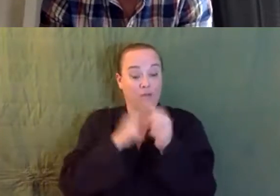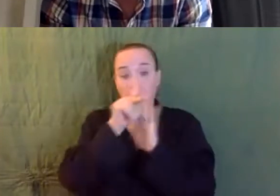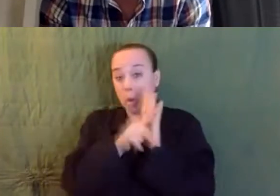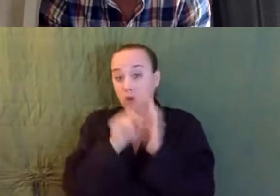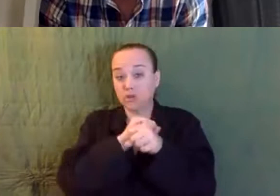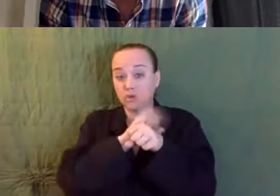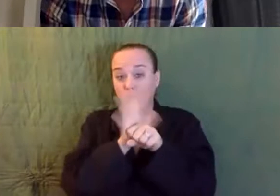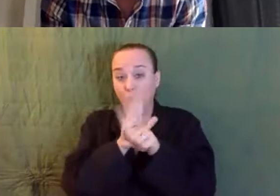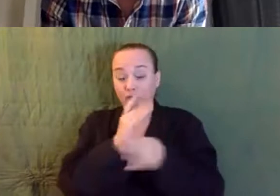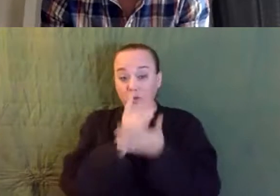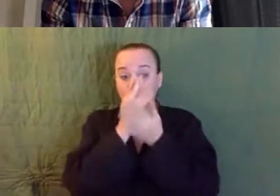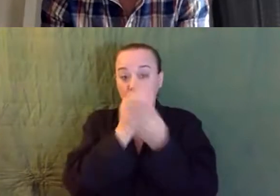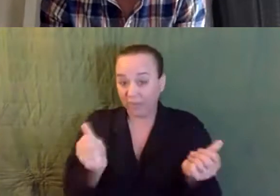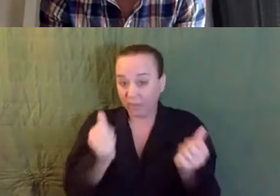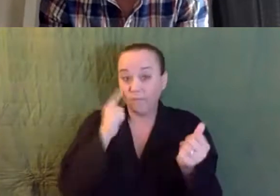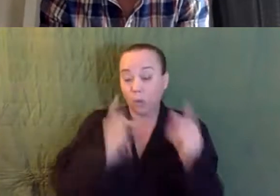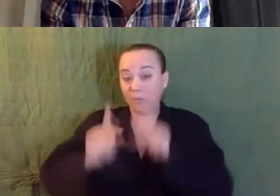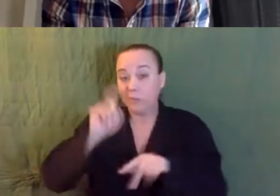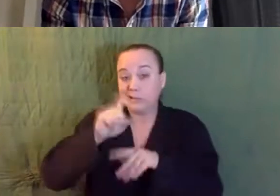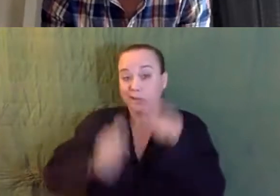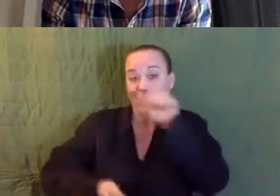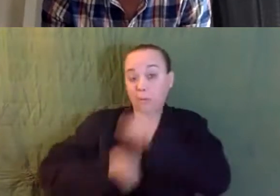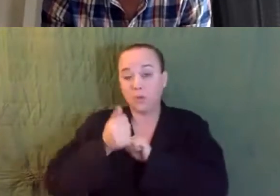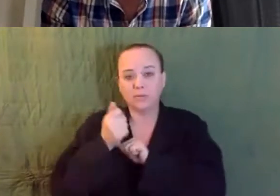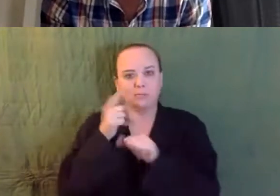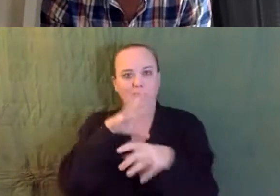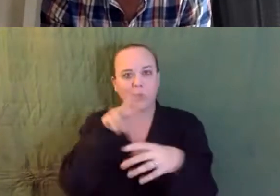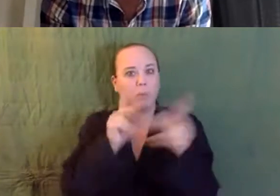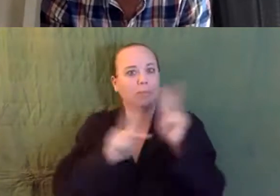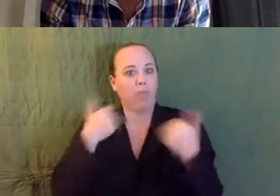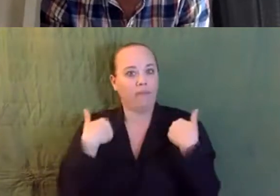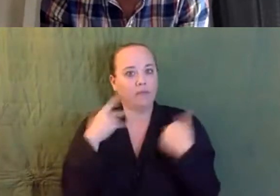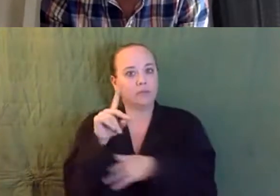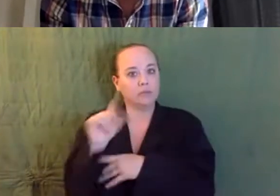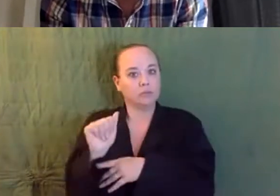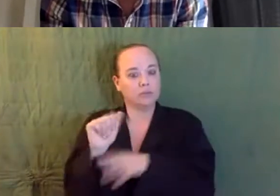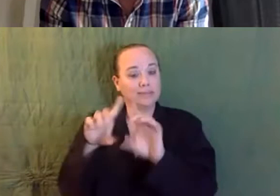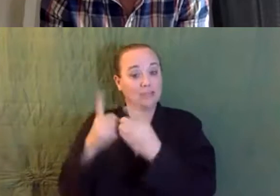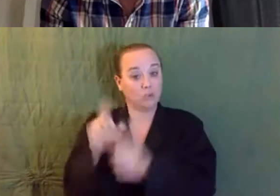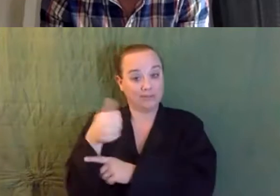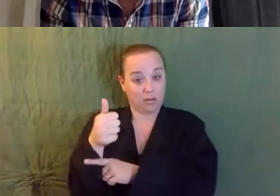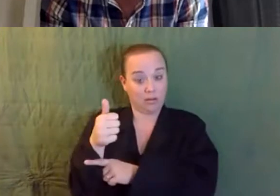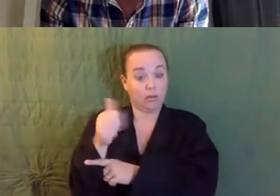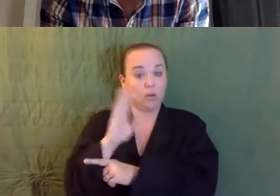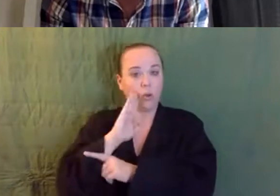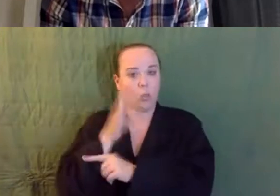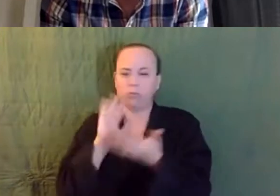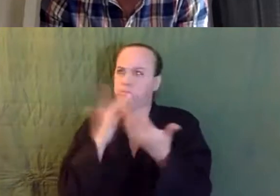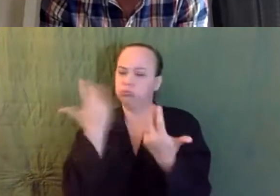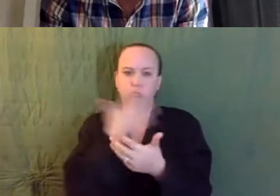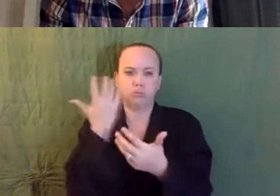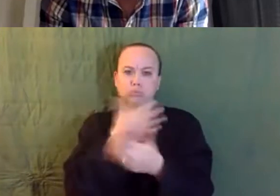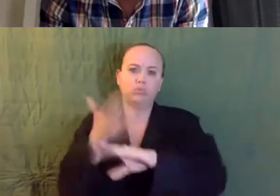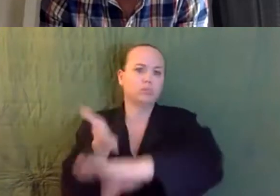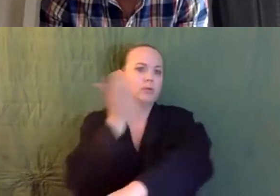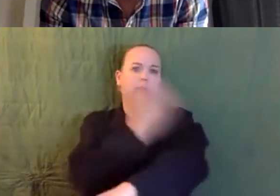which include a lot of folks who live with disabilities in District 10, would be a huge help to folks